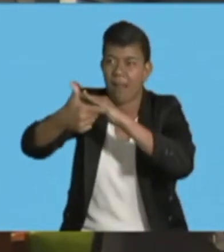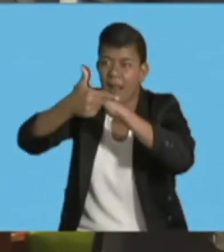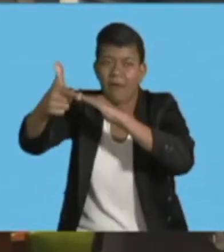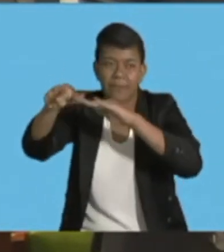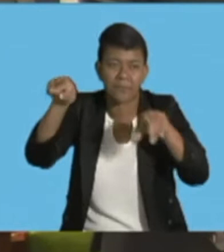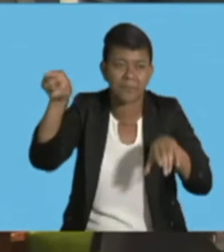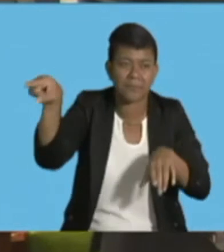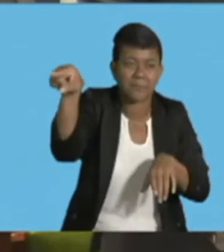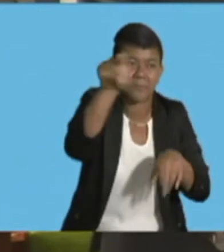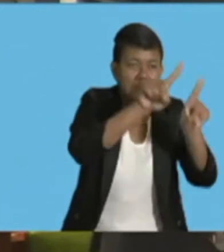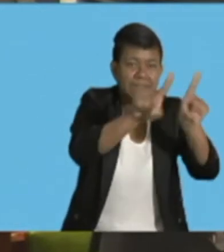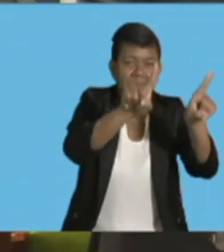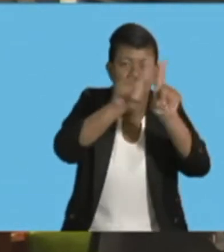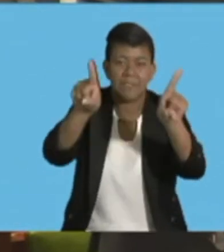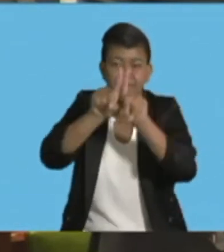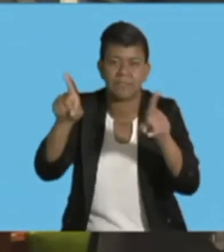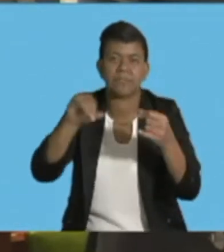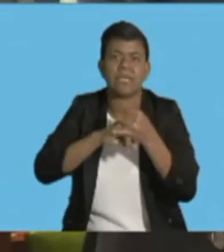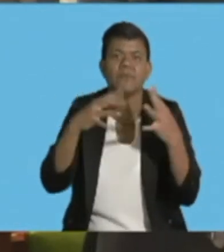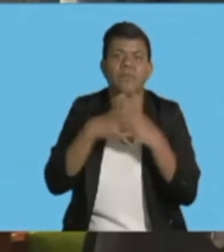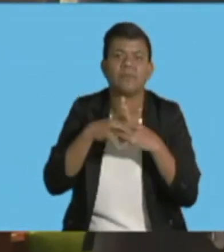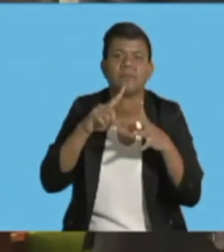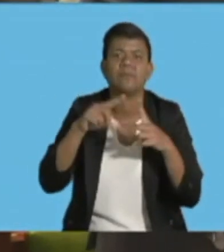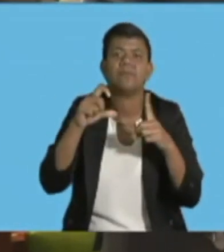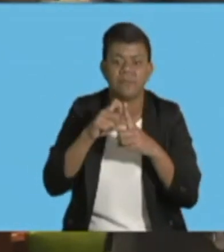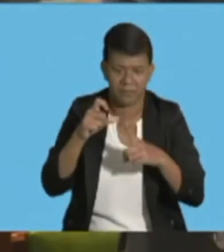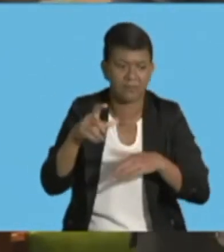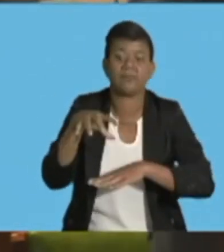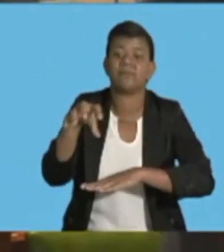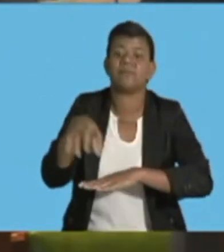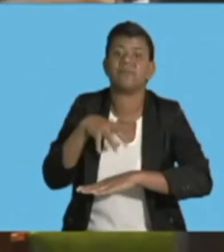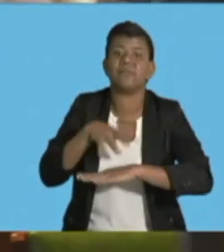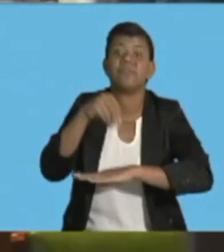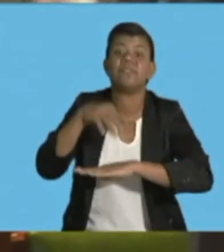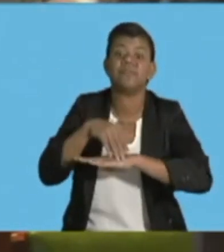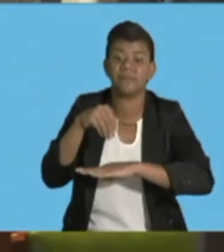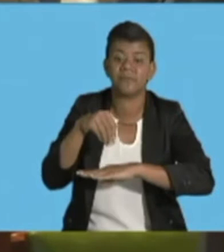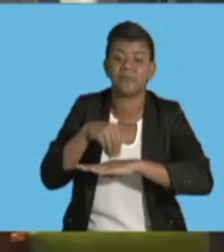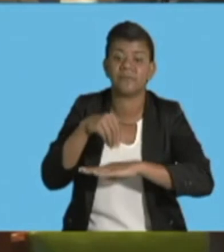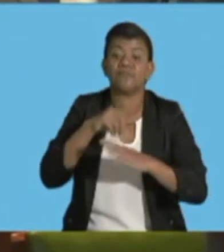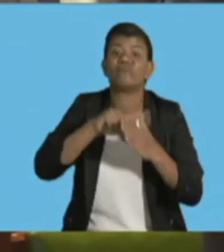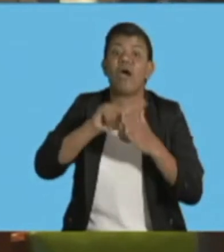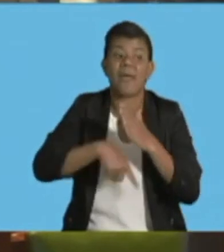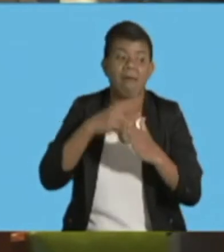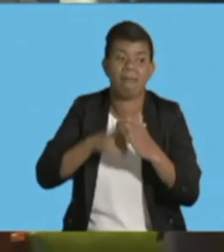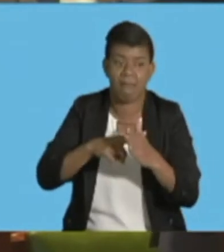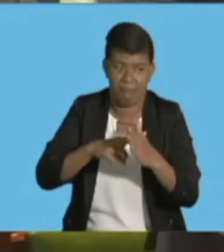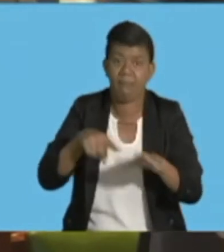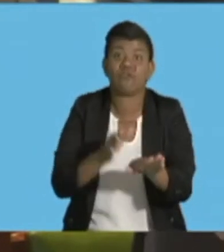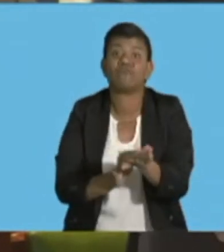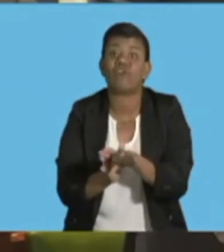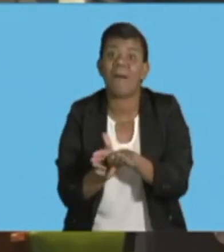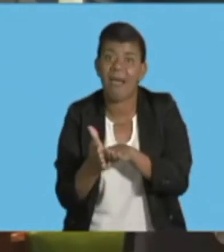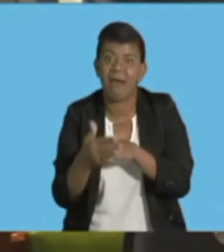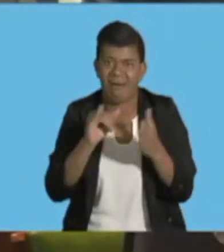Cooperation of Sweden and the Minister for Finance and Public Service of Jamaica to make the case for deploying new and innovative approaches for financing